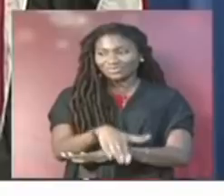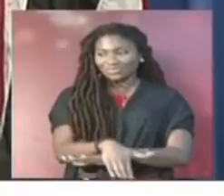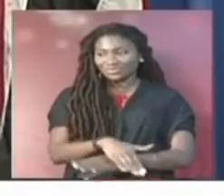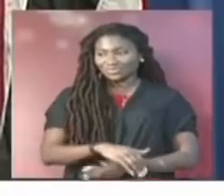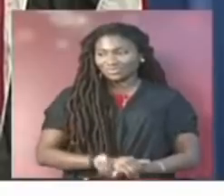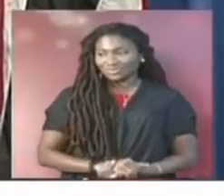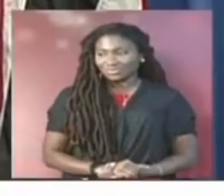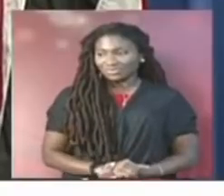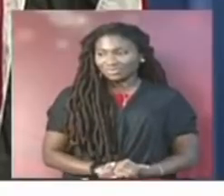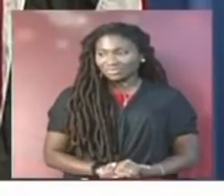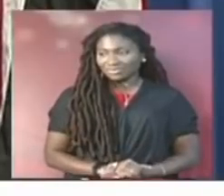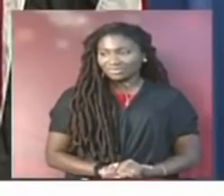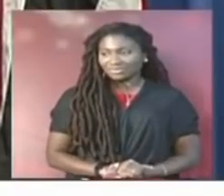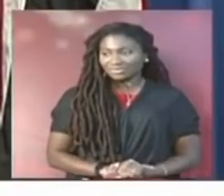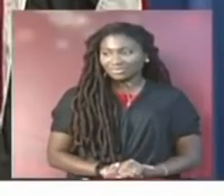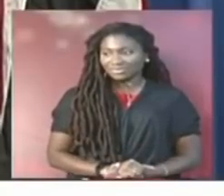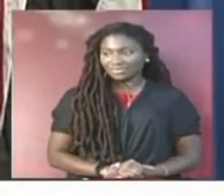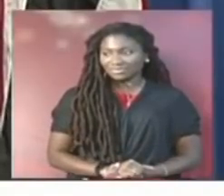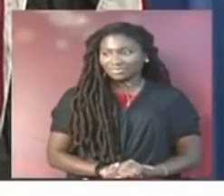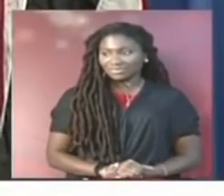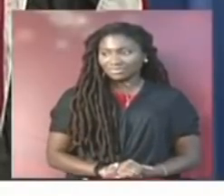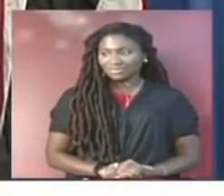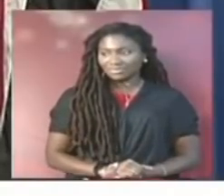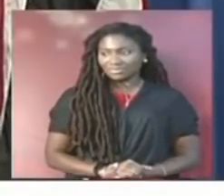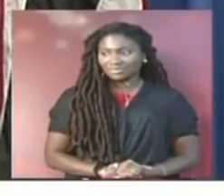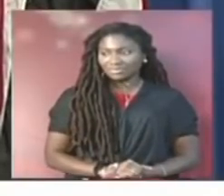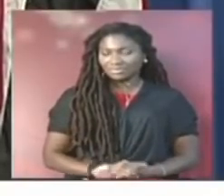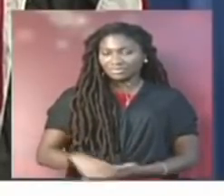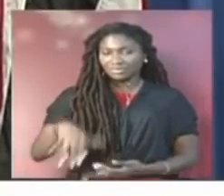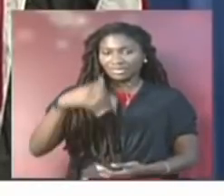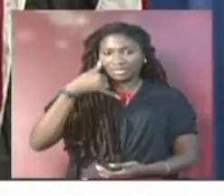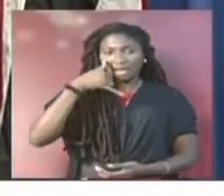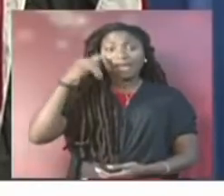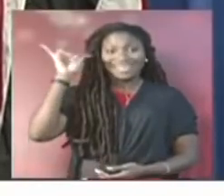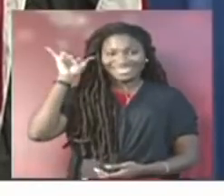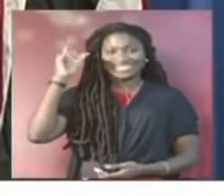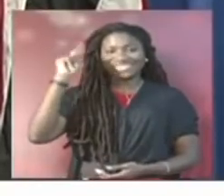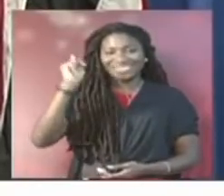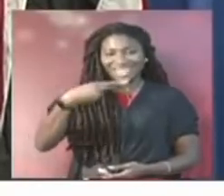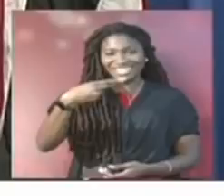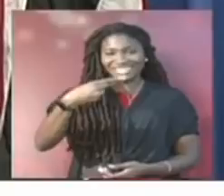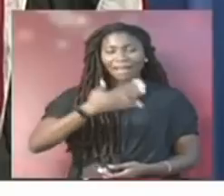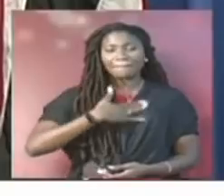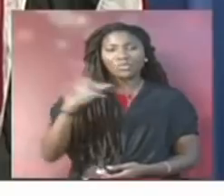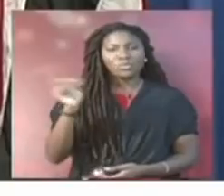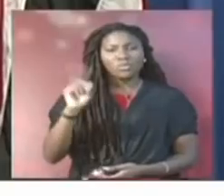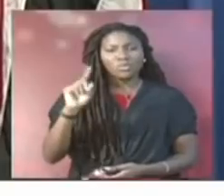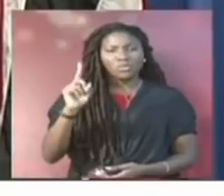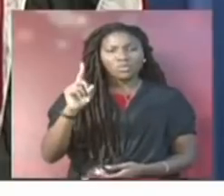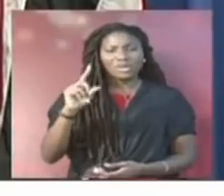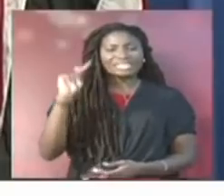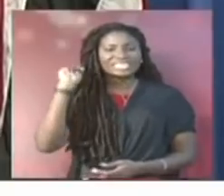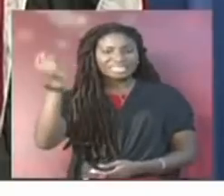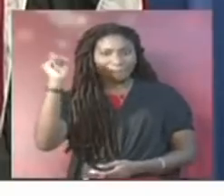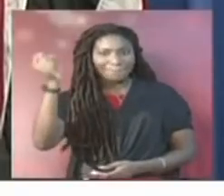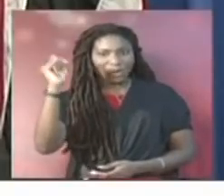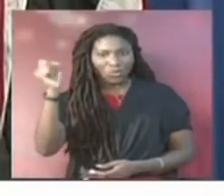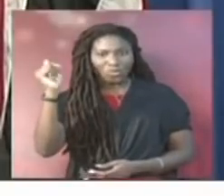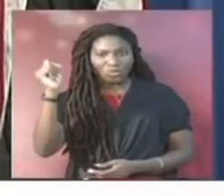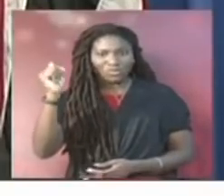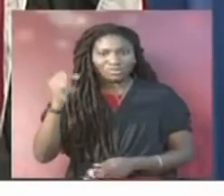It was only on Thursday, I think it was Thursday, I was in Tobago, meaning to get back to